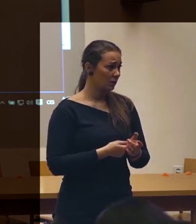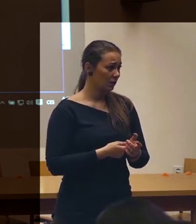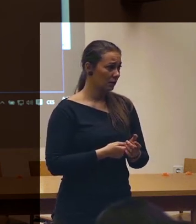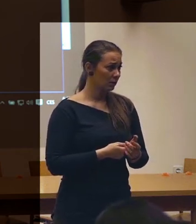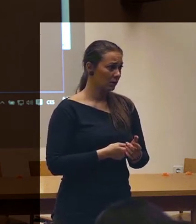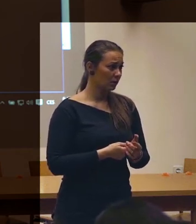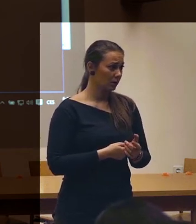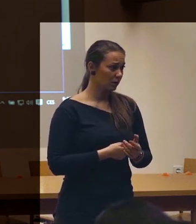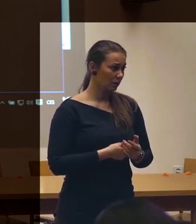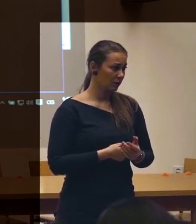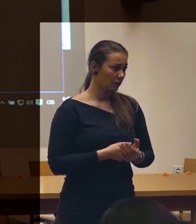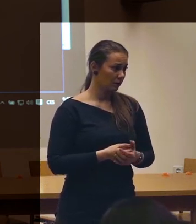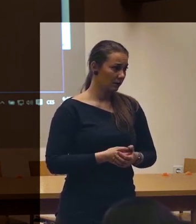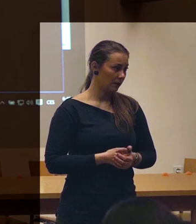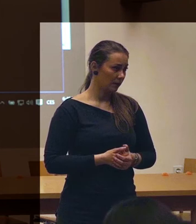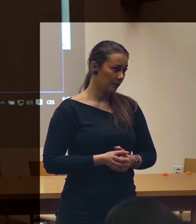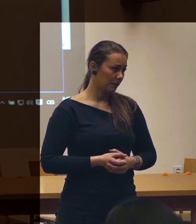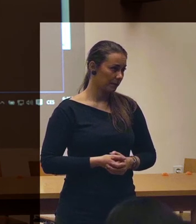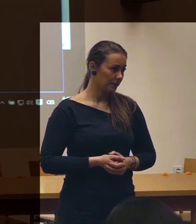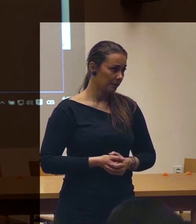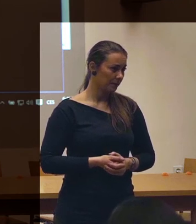the too by book,